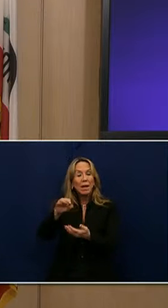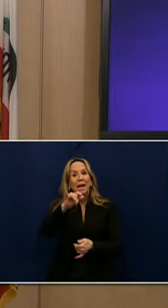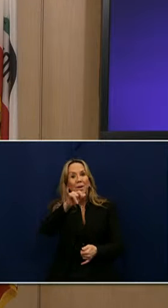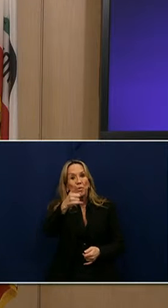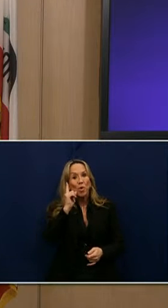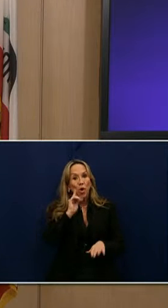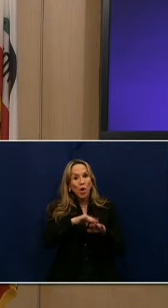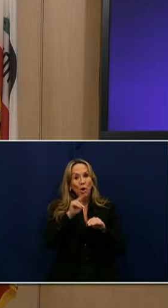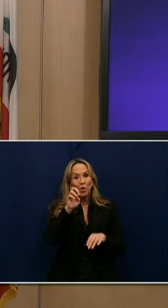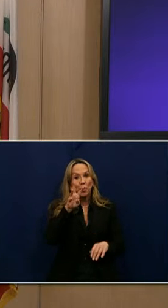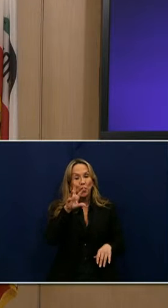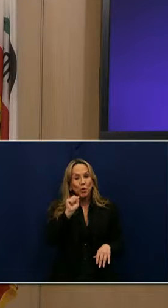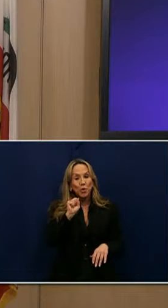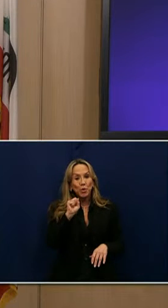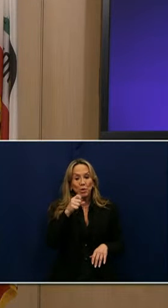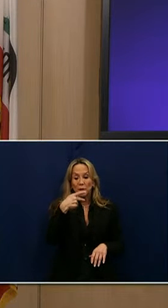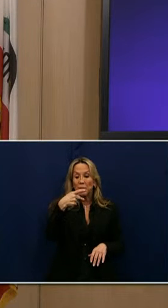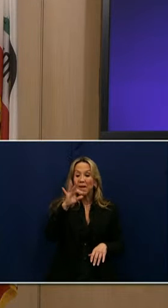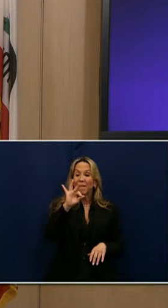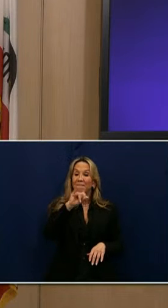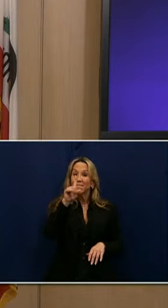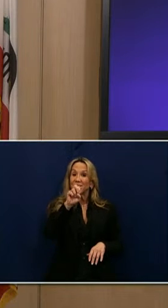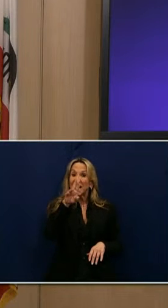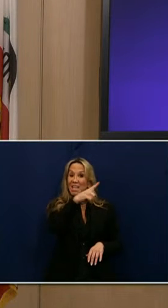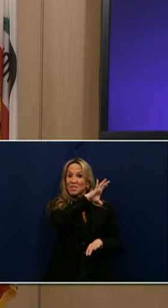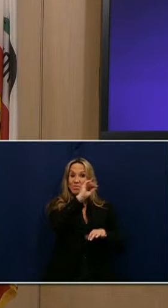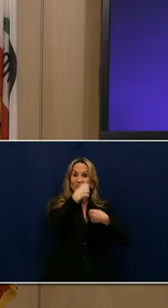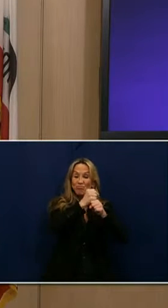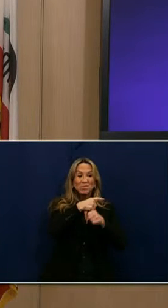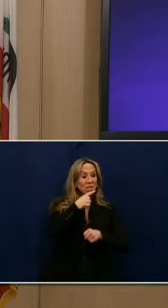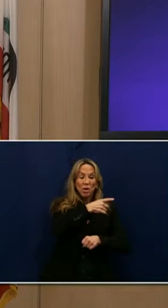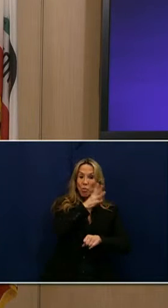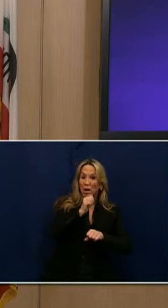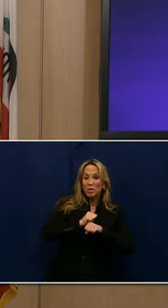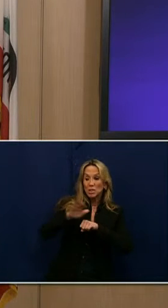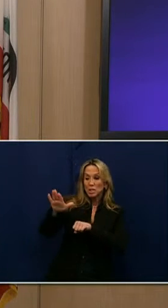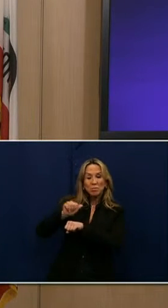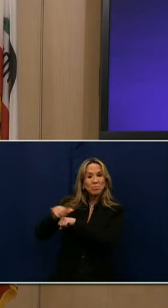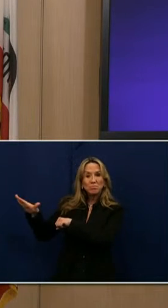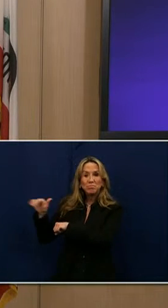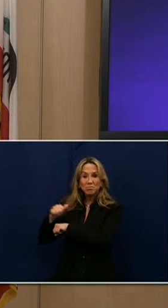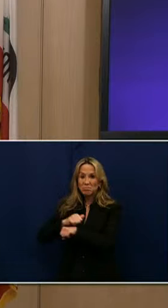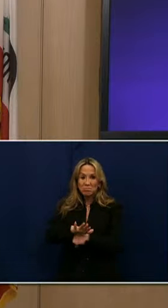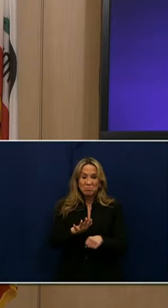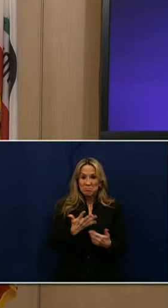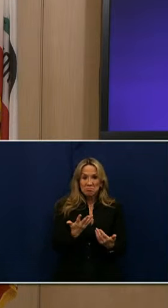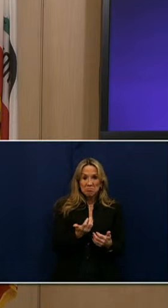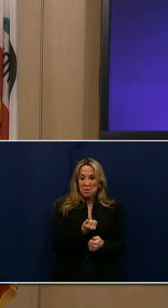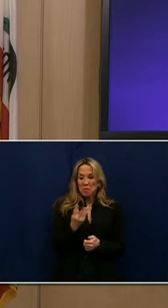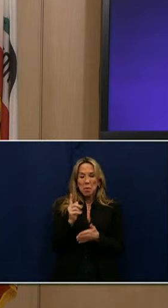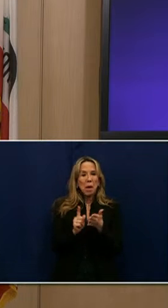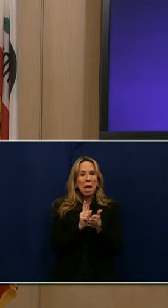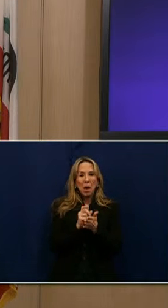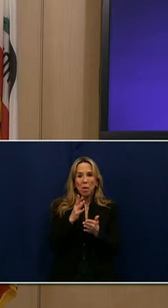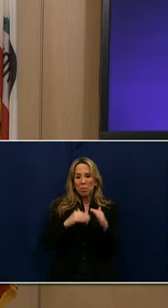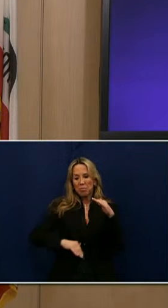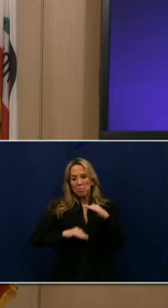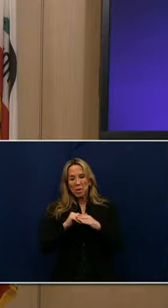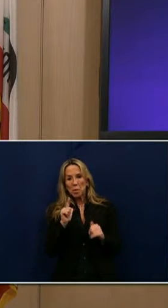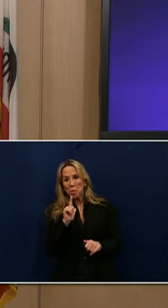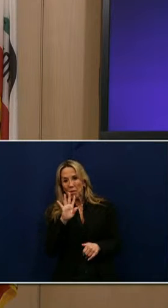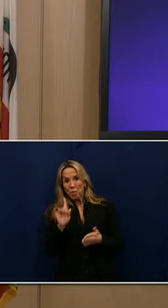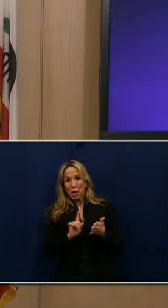on the news that Pfizer states that they will ship out the vaccines within hours or 24 hours